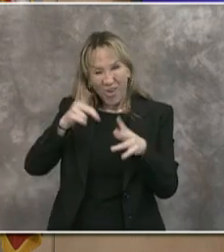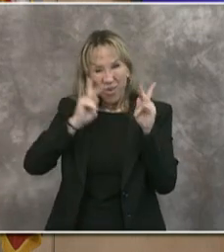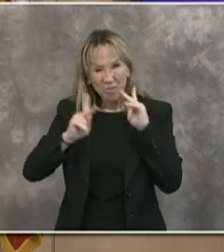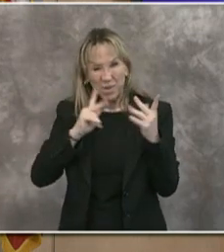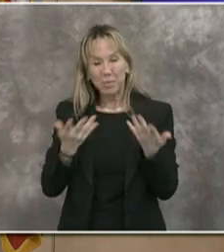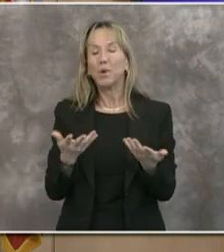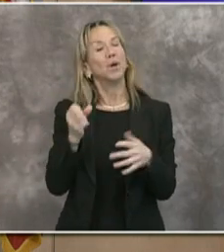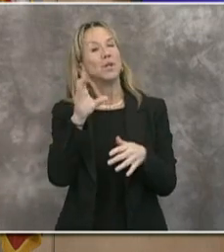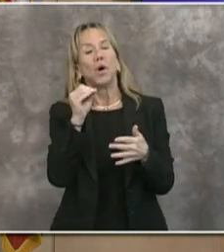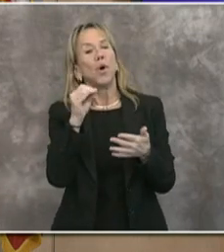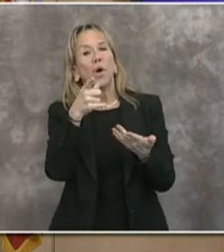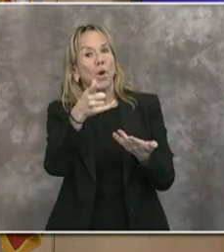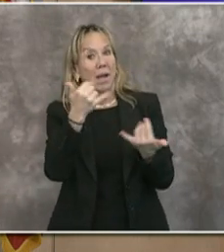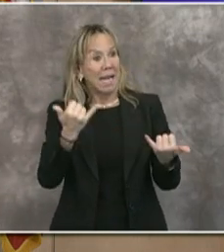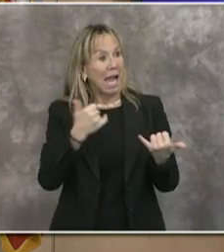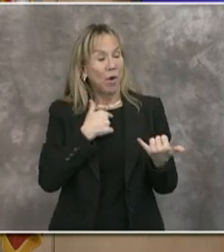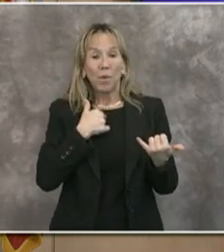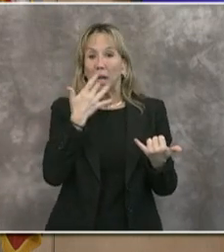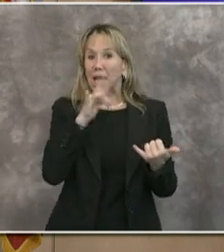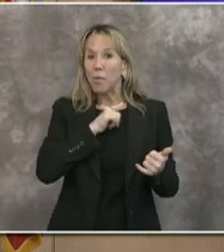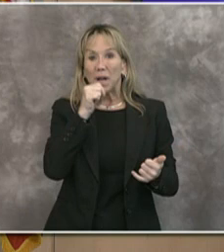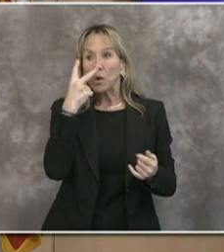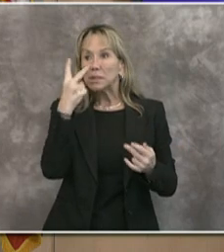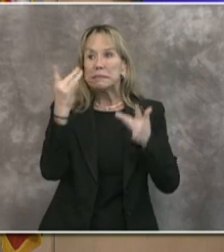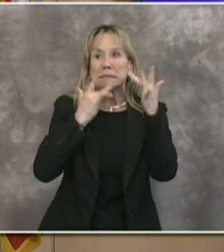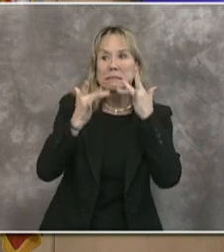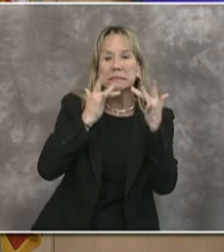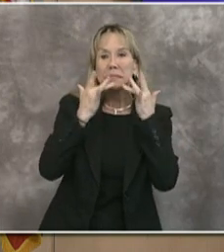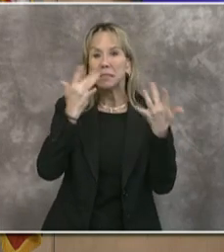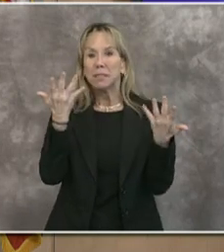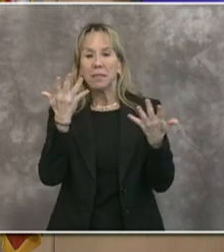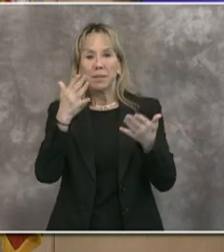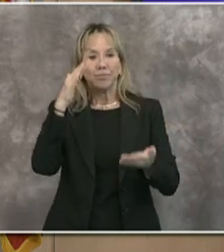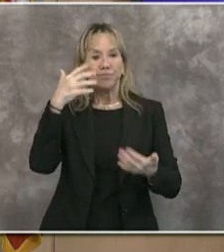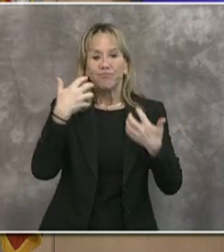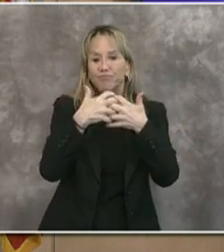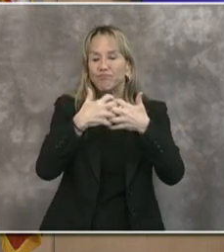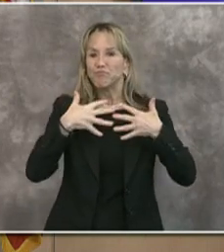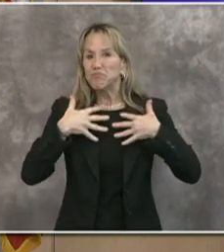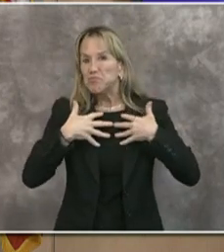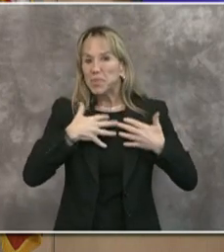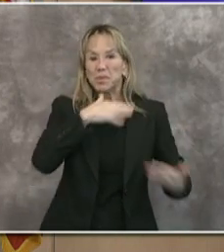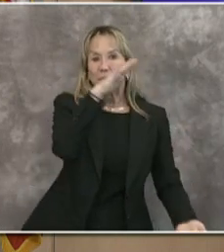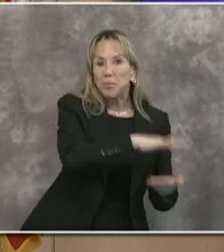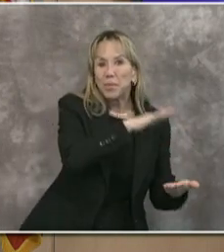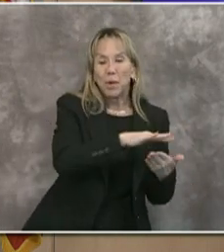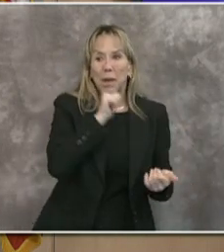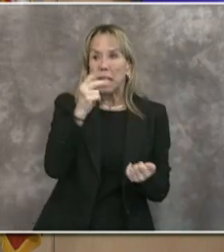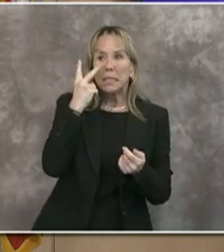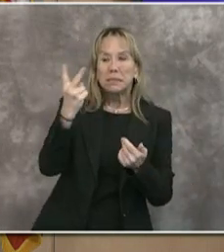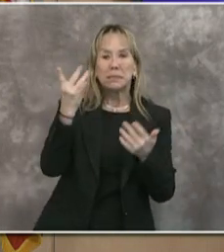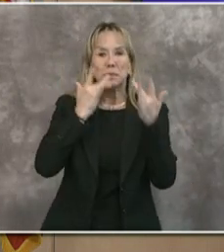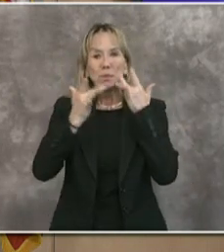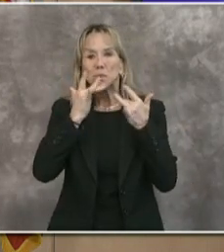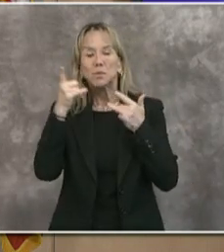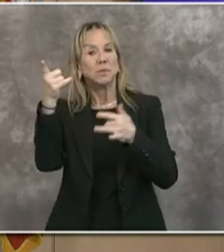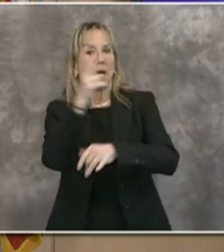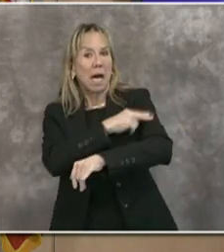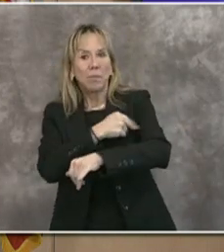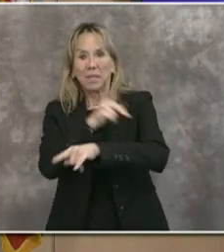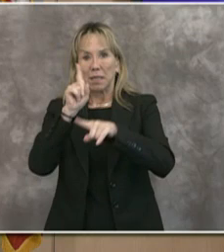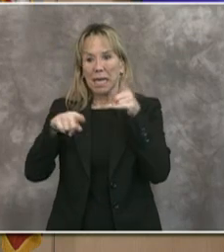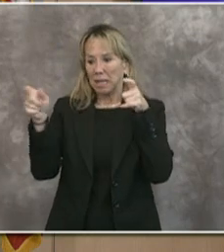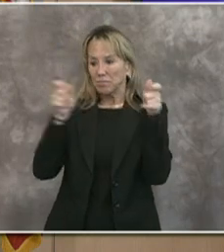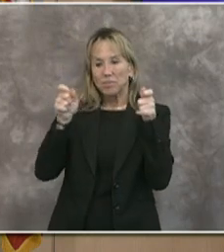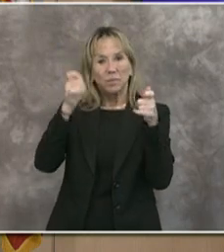healthcare system, you aren't seeing a shortage of ventilators, you aren't seeing those types of things, to have a disconnect between the actions we've taken and the